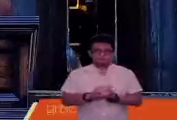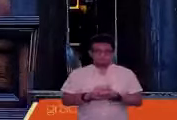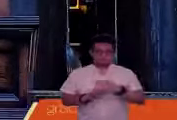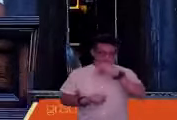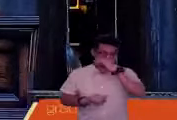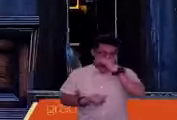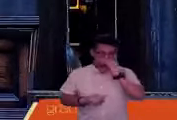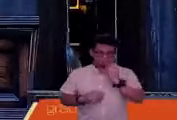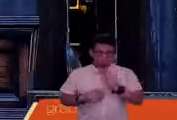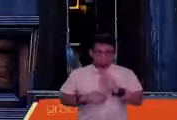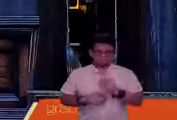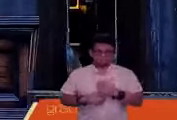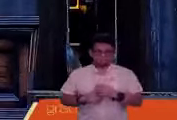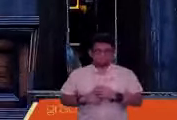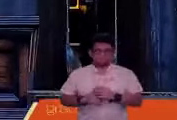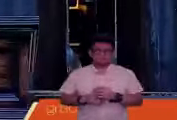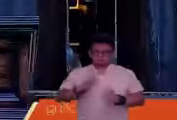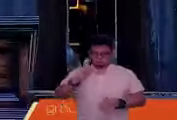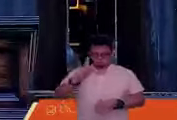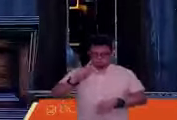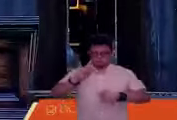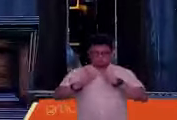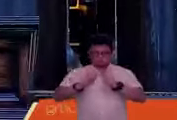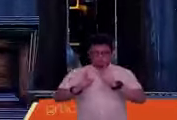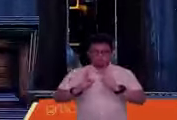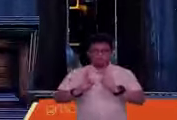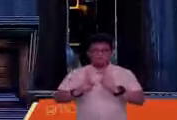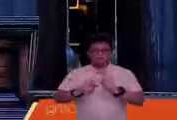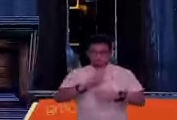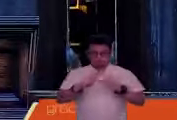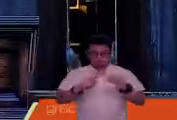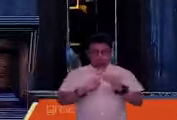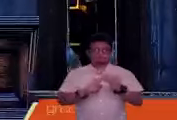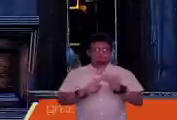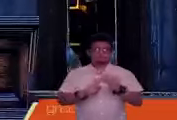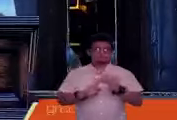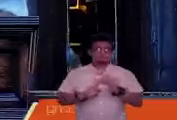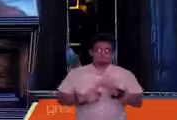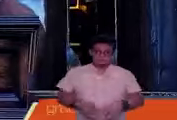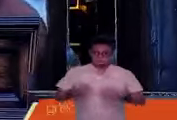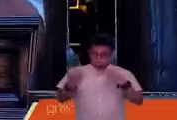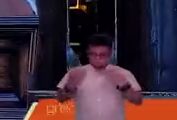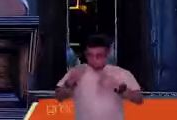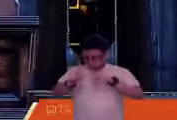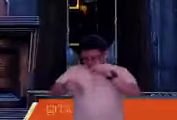Sumala sa akong gisulti usahay na ay mga tao nga